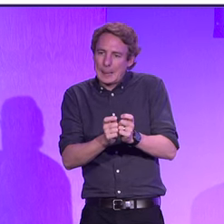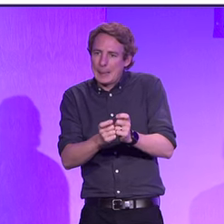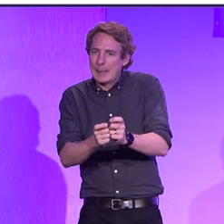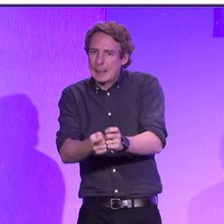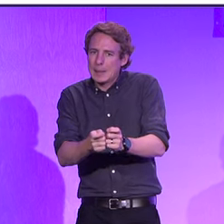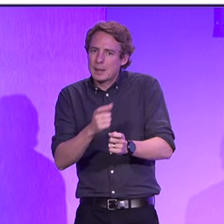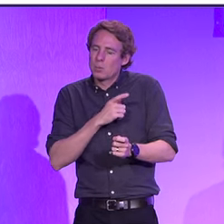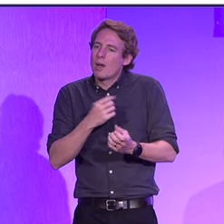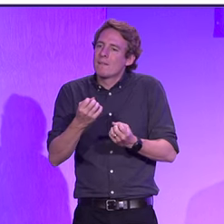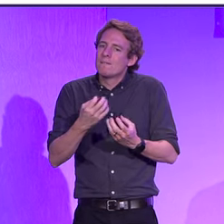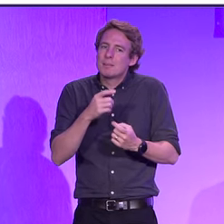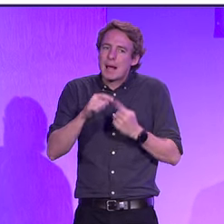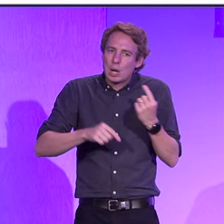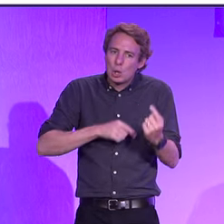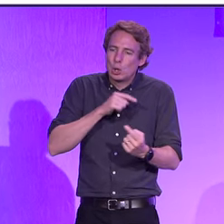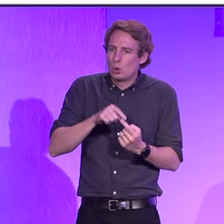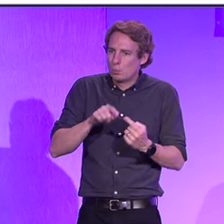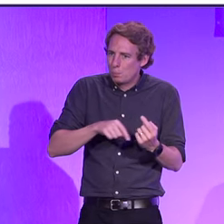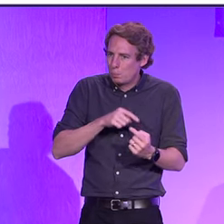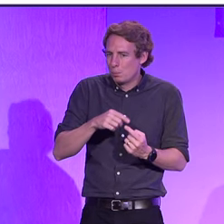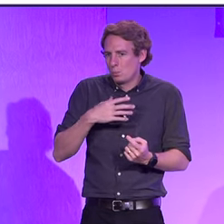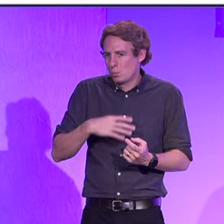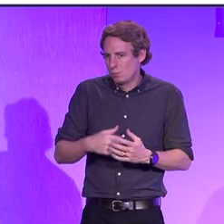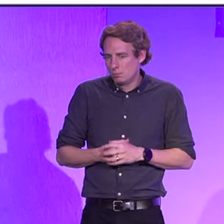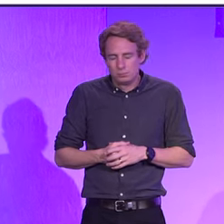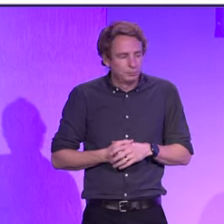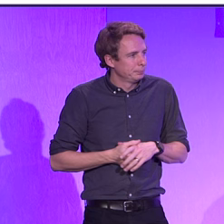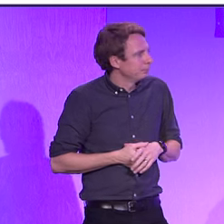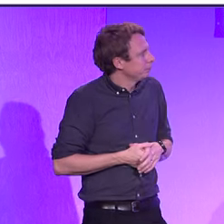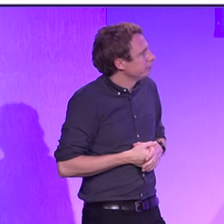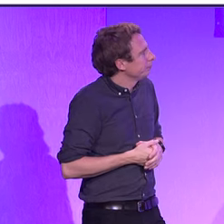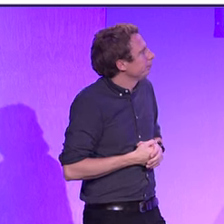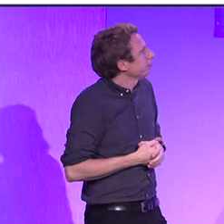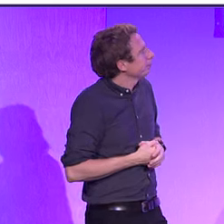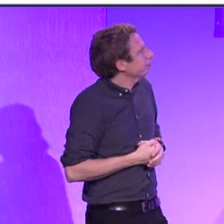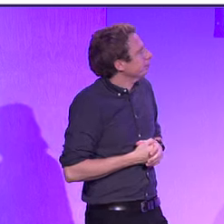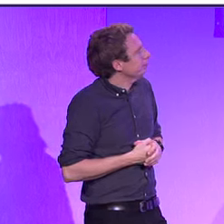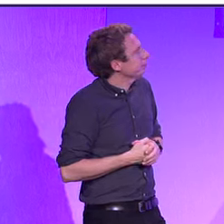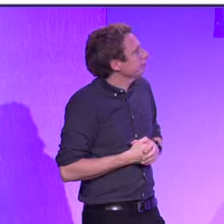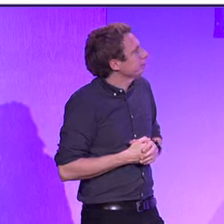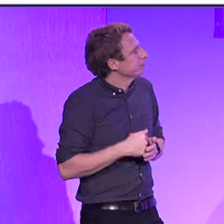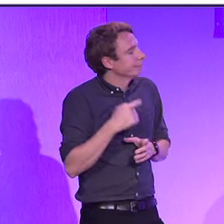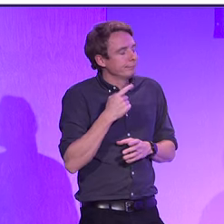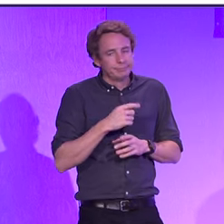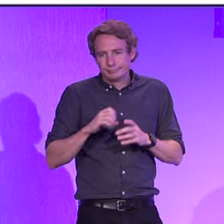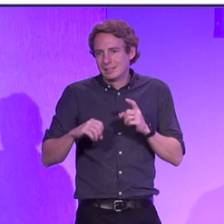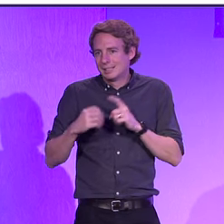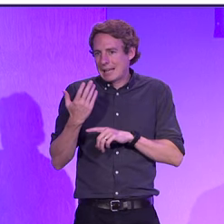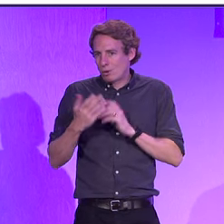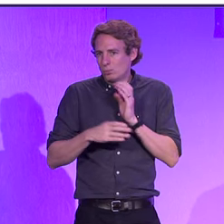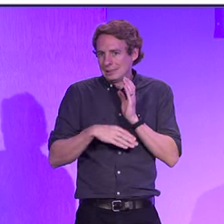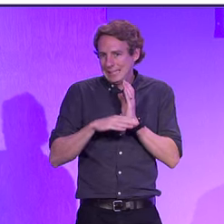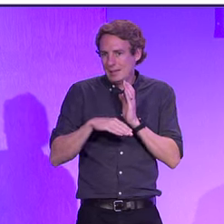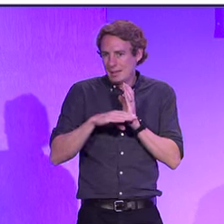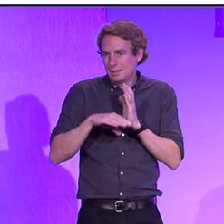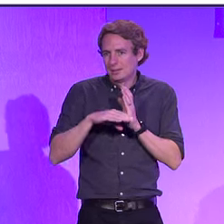want that tight feedback loop. Here's another little analogy of DevOps tiers. I'm